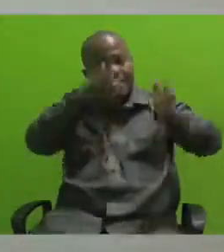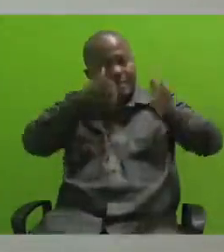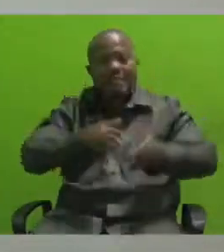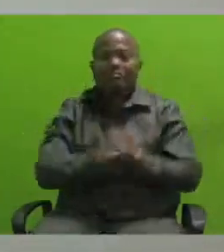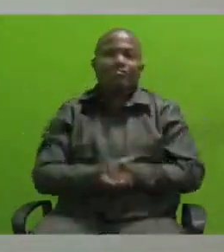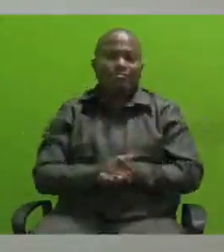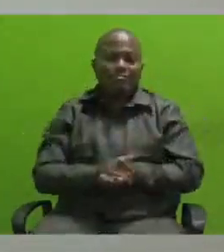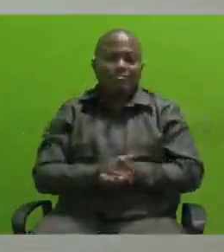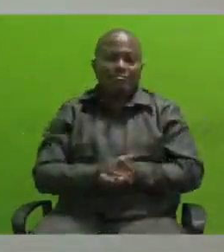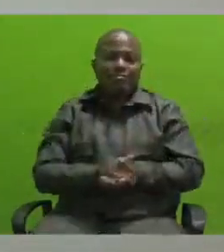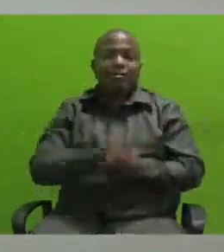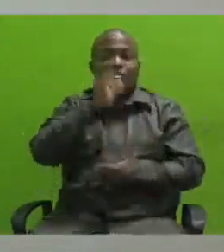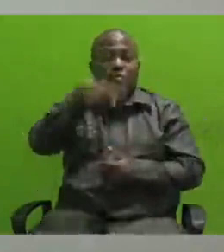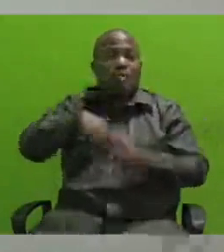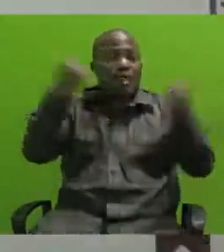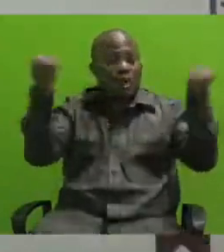completing the square method.